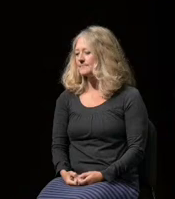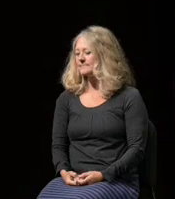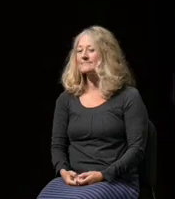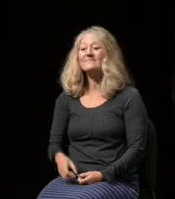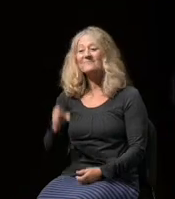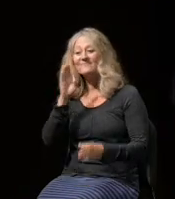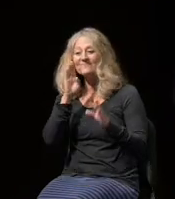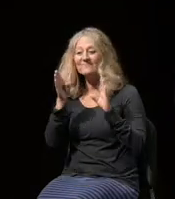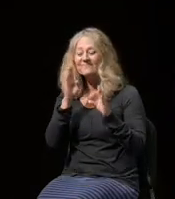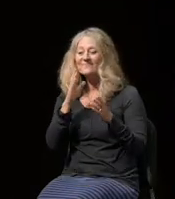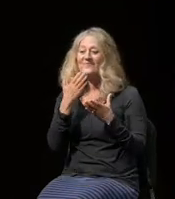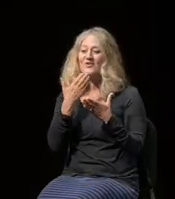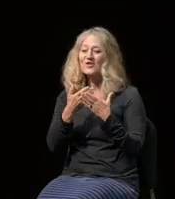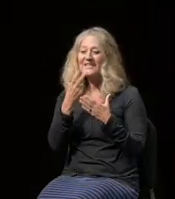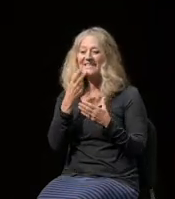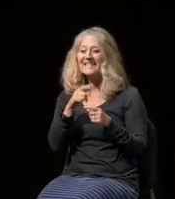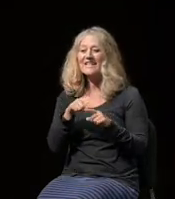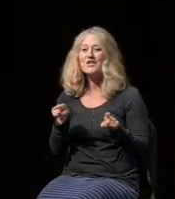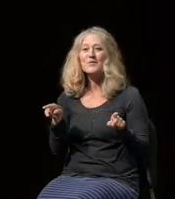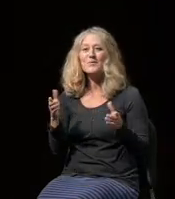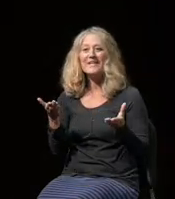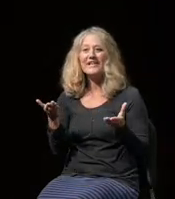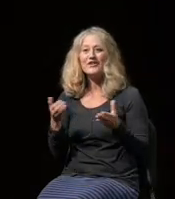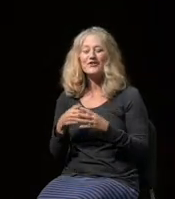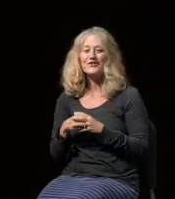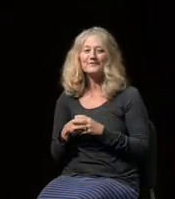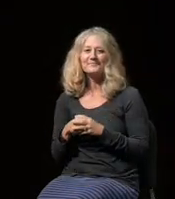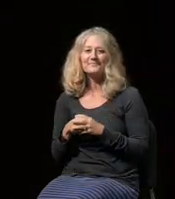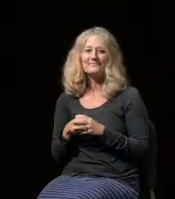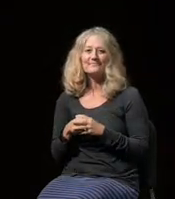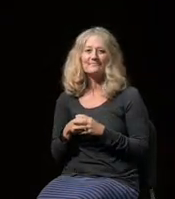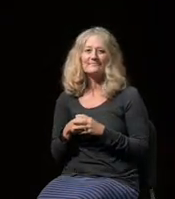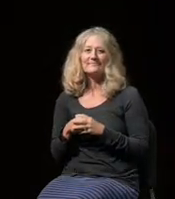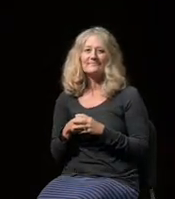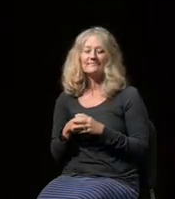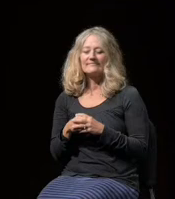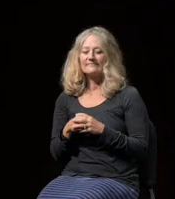Hi, everyone. It's good to see you all here.